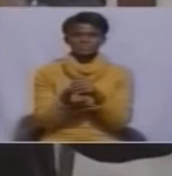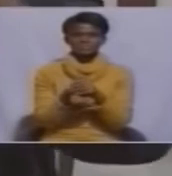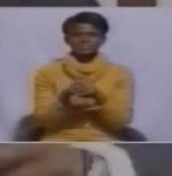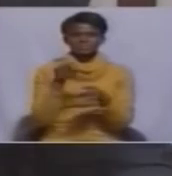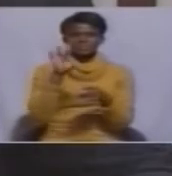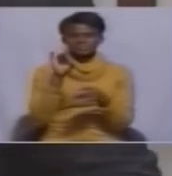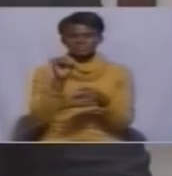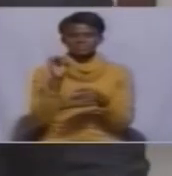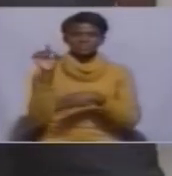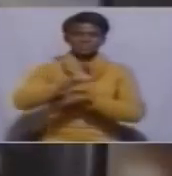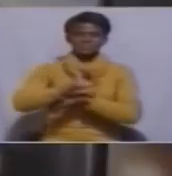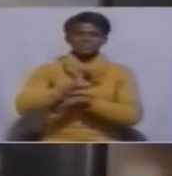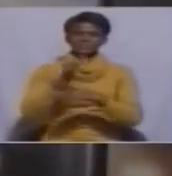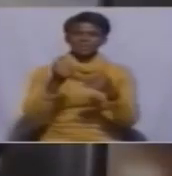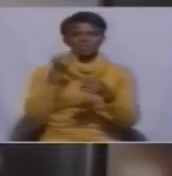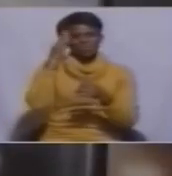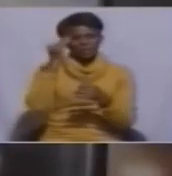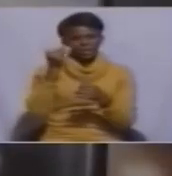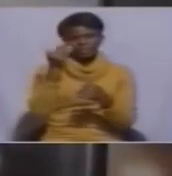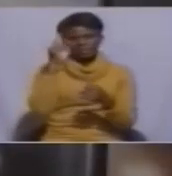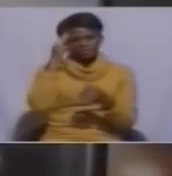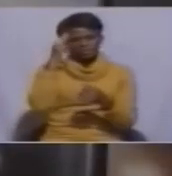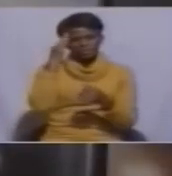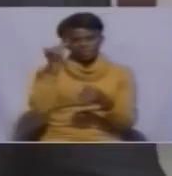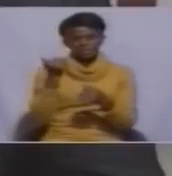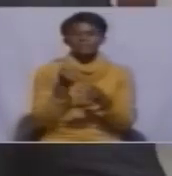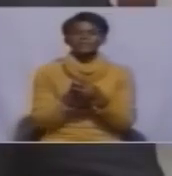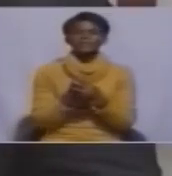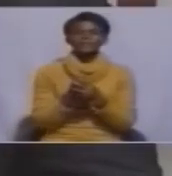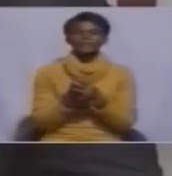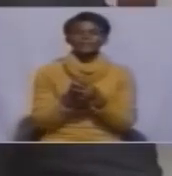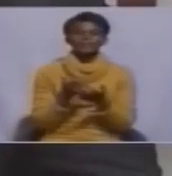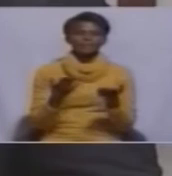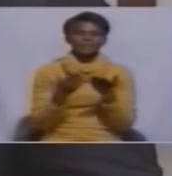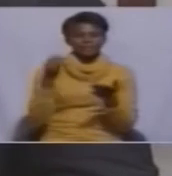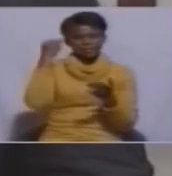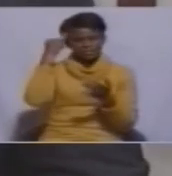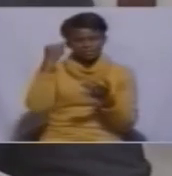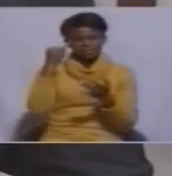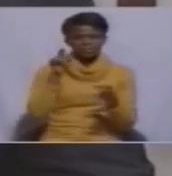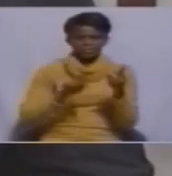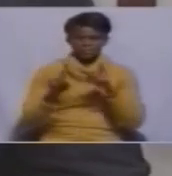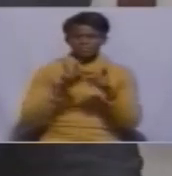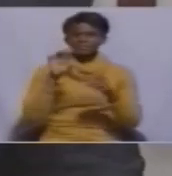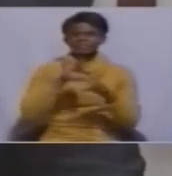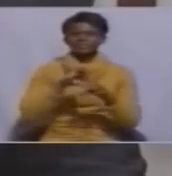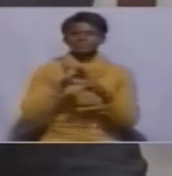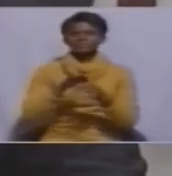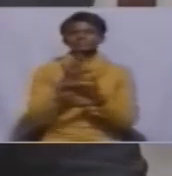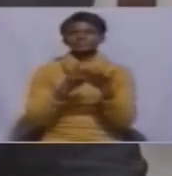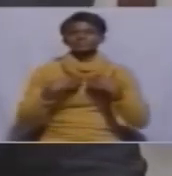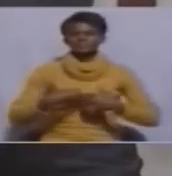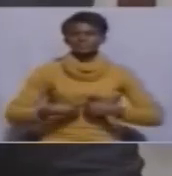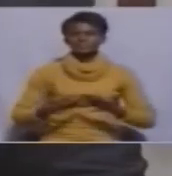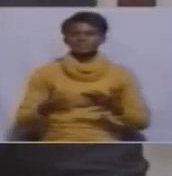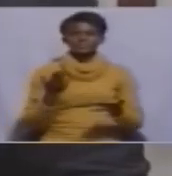days before the general election. So what is the rationale behind that? Maybe the idea is that what's the purpose of electing someone? Maybe